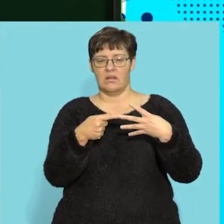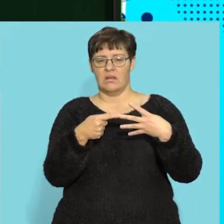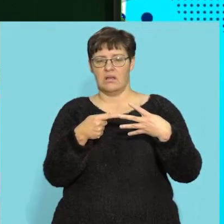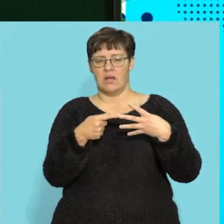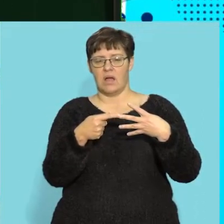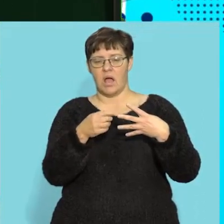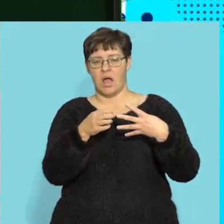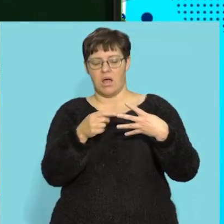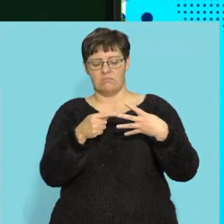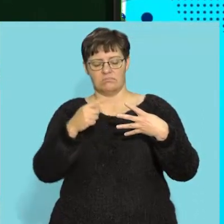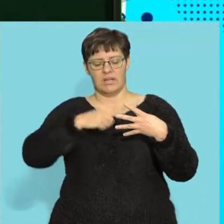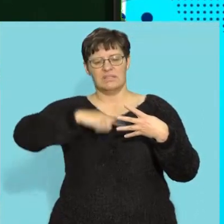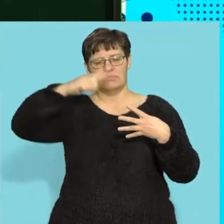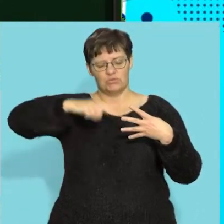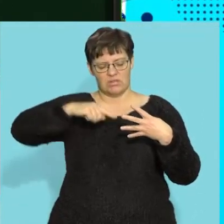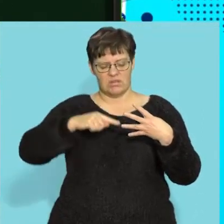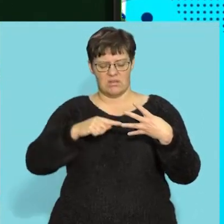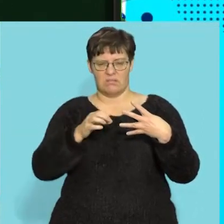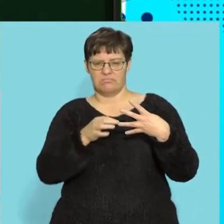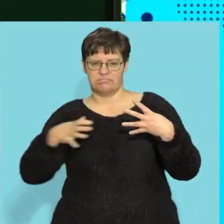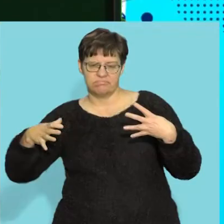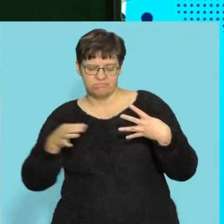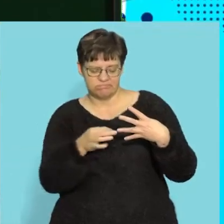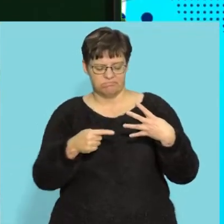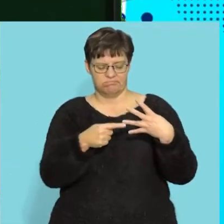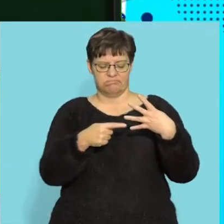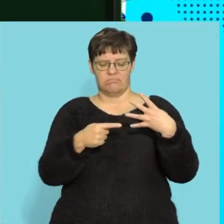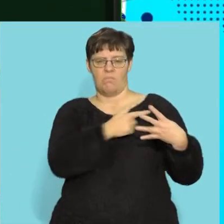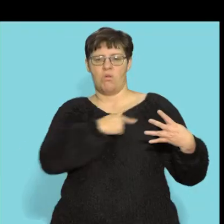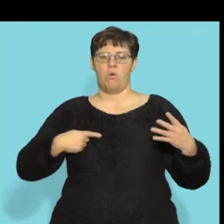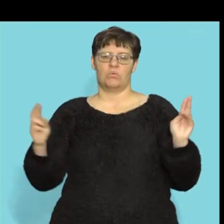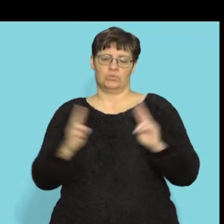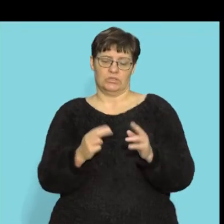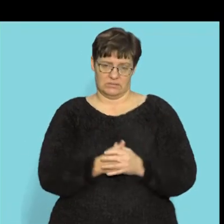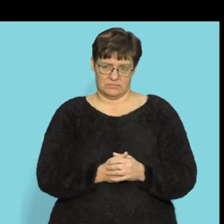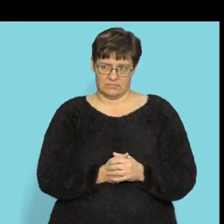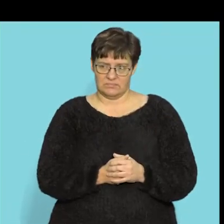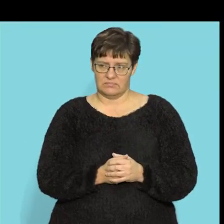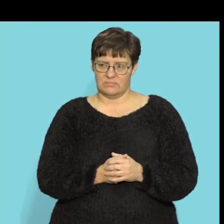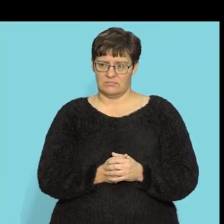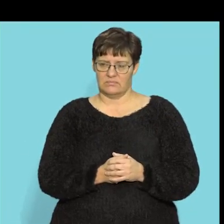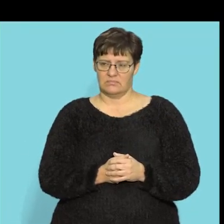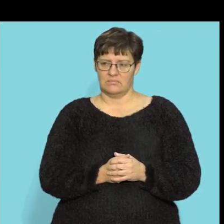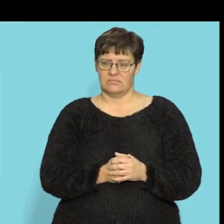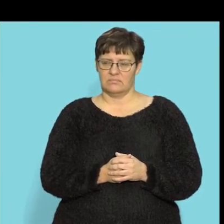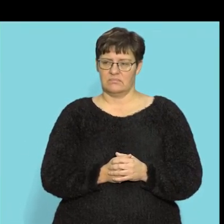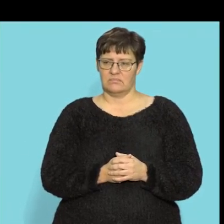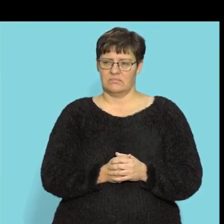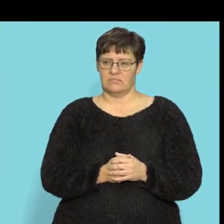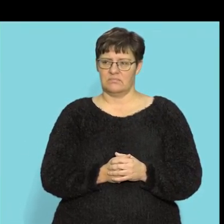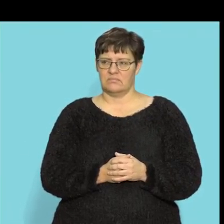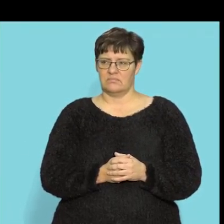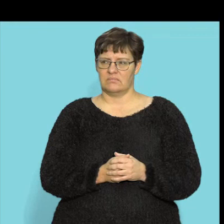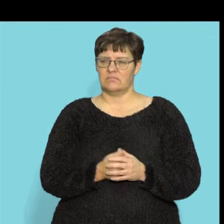diameter, your temperature, as well as this. Also, a number of them, if you can go